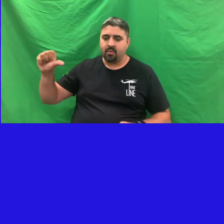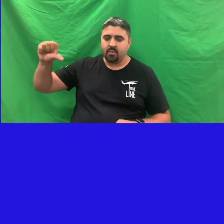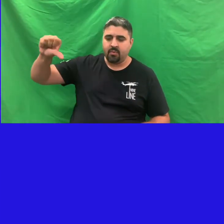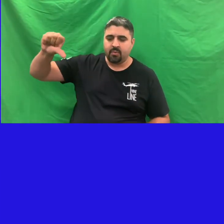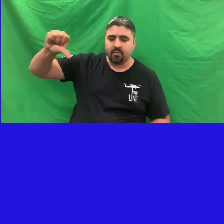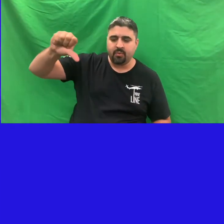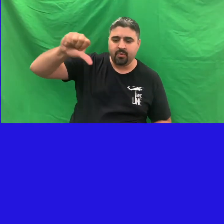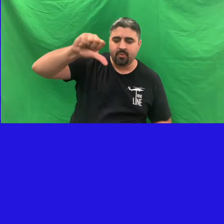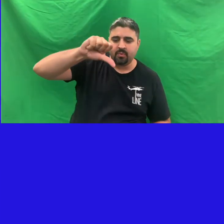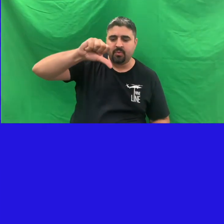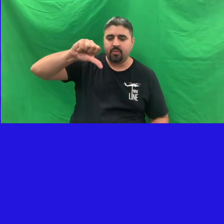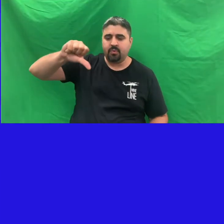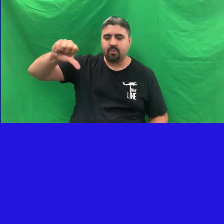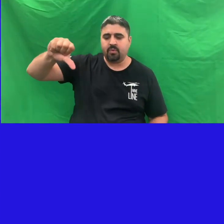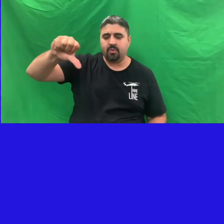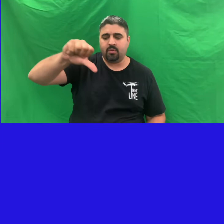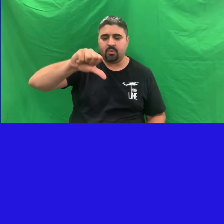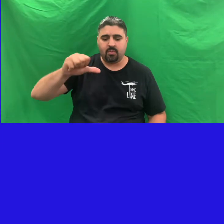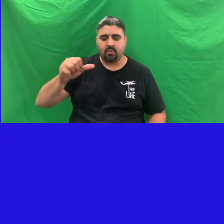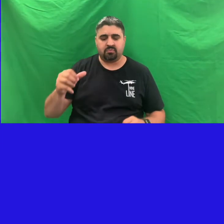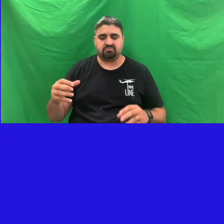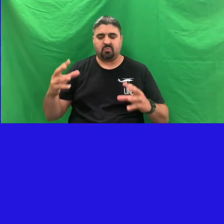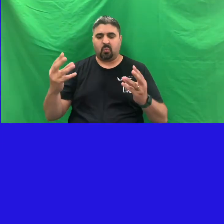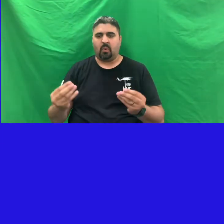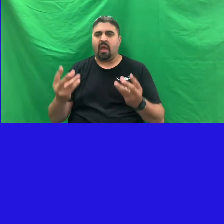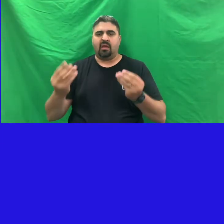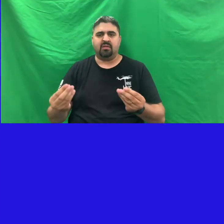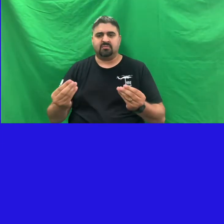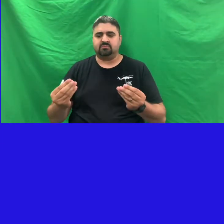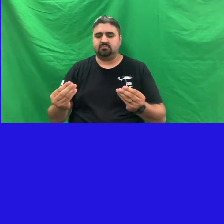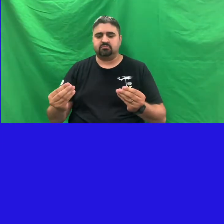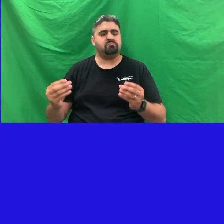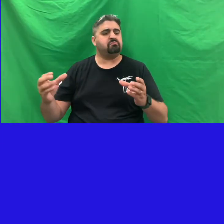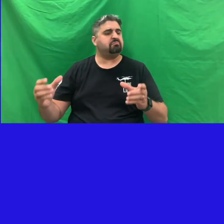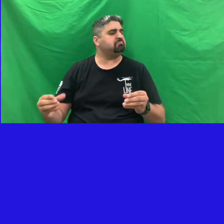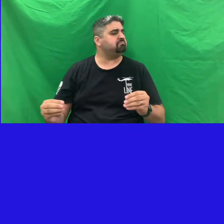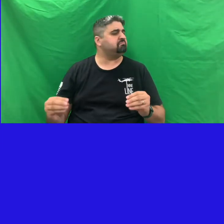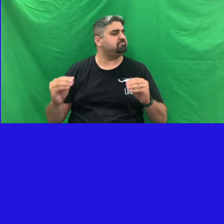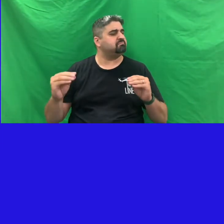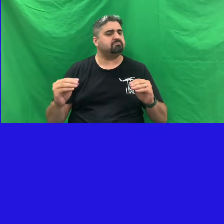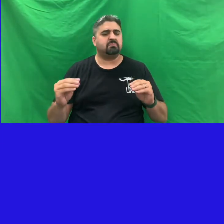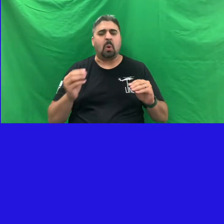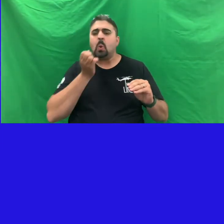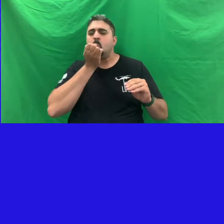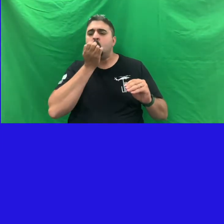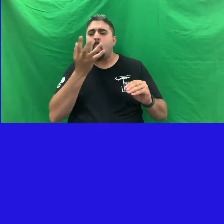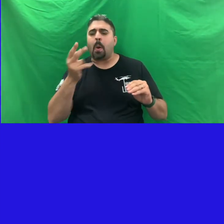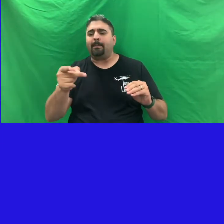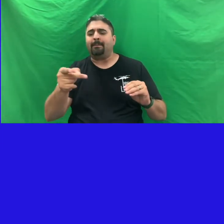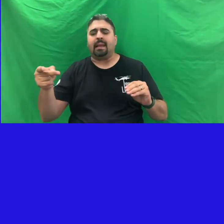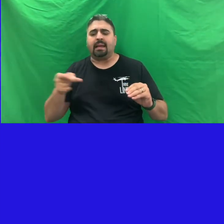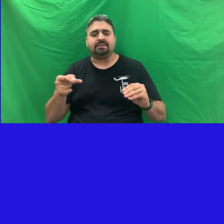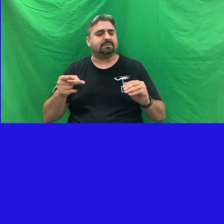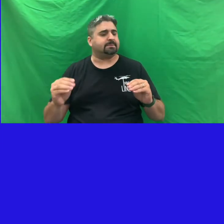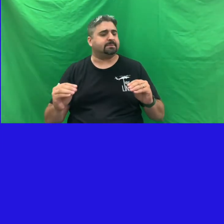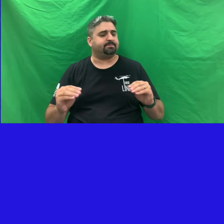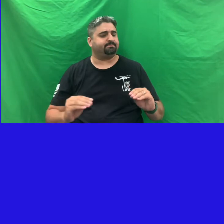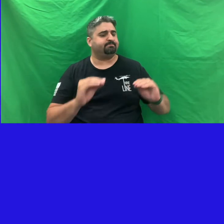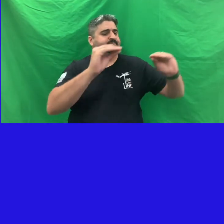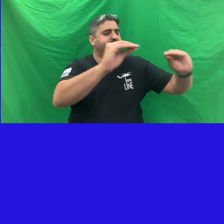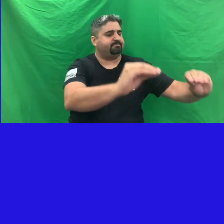Frog poured some water on the hat. He put that hat in a warm place to